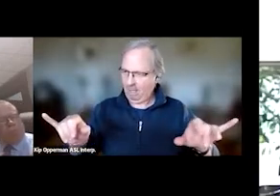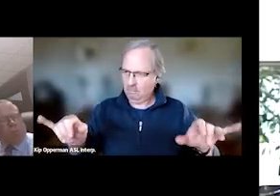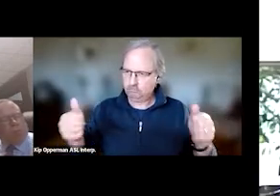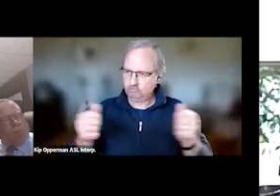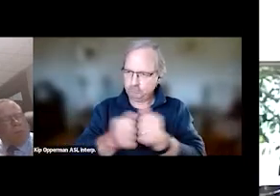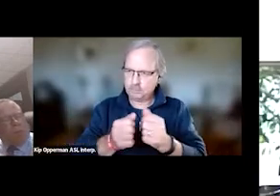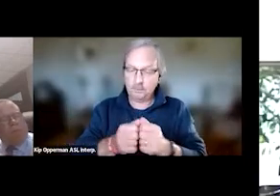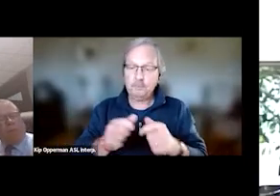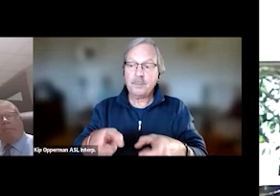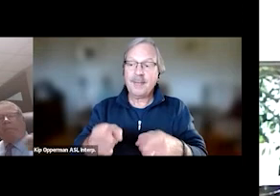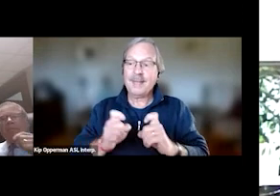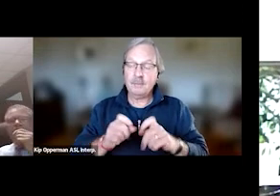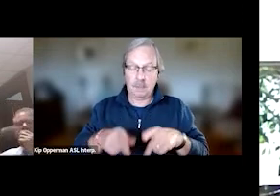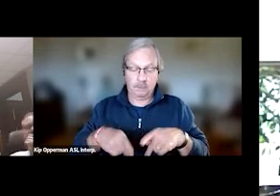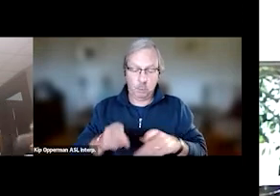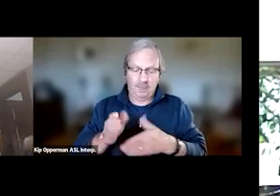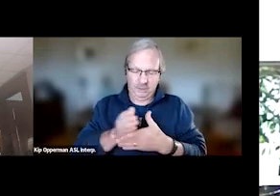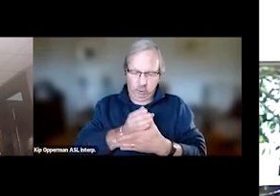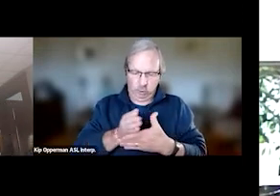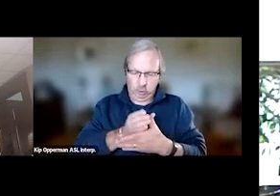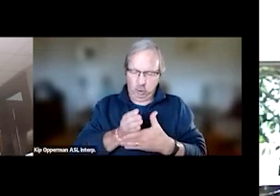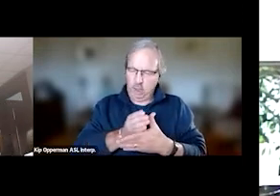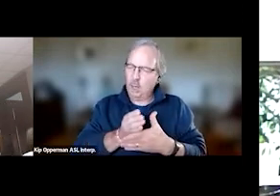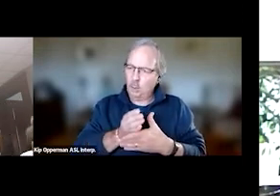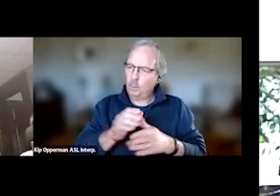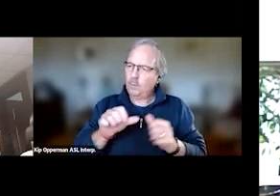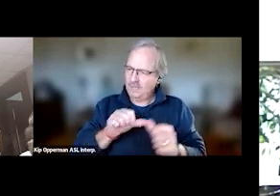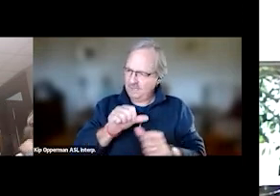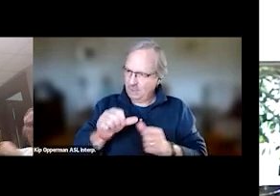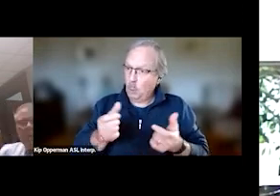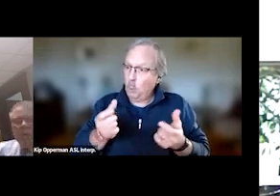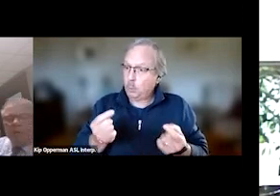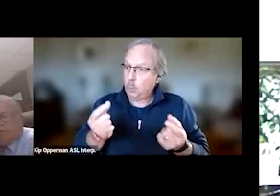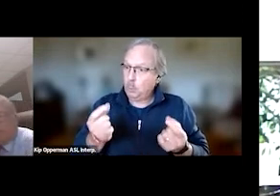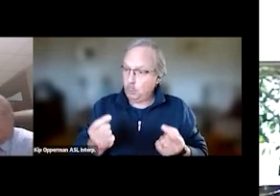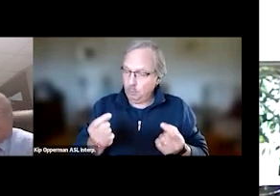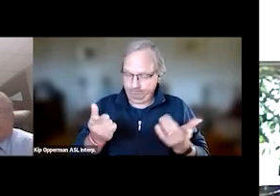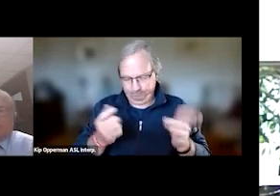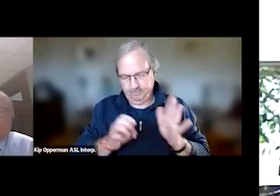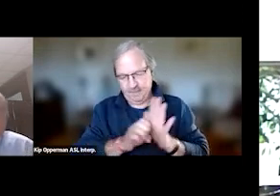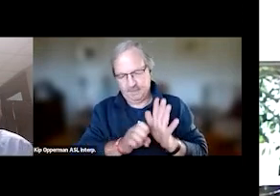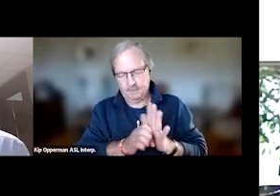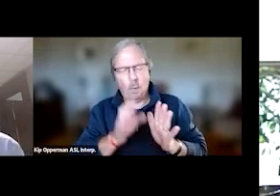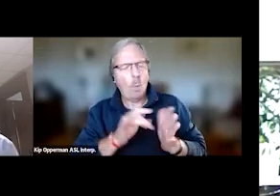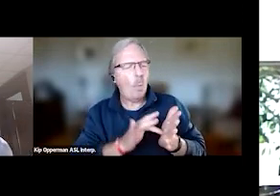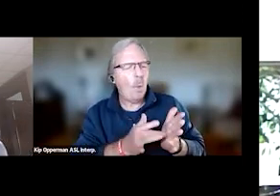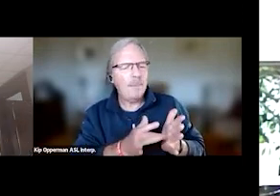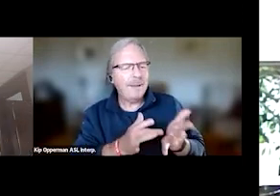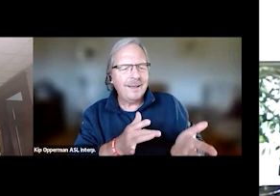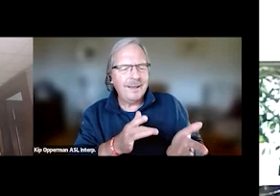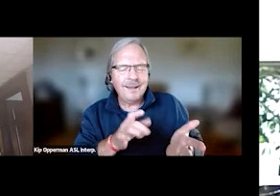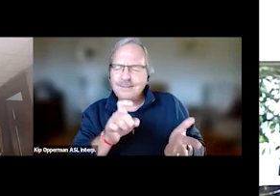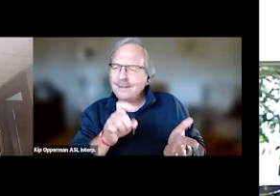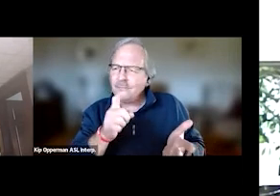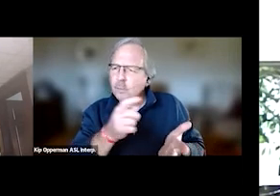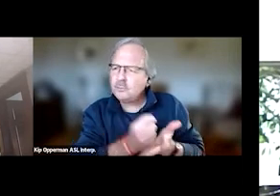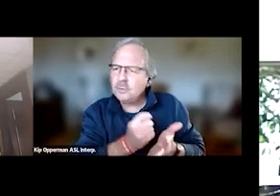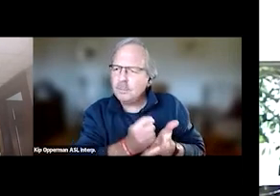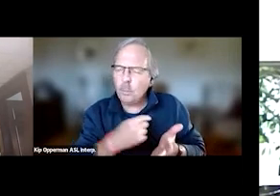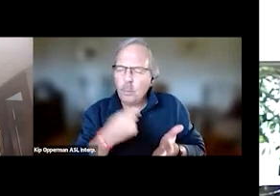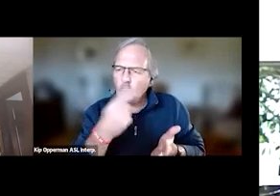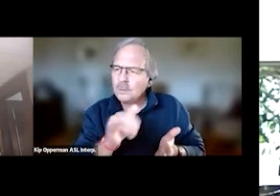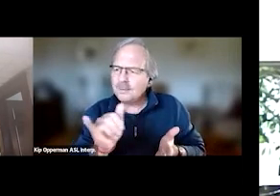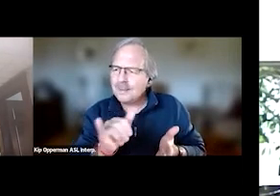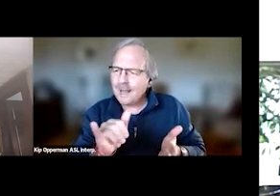really share with one another what we do. So, for example, what is medication-assisted treatment look like, what it should look